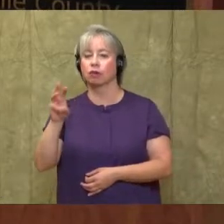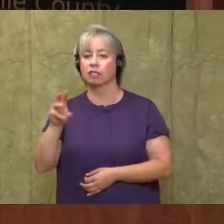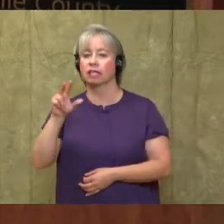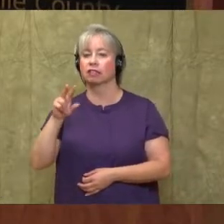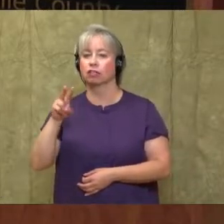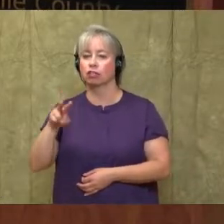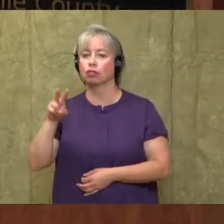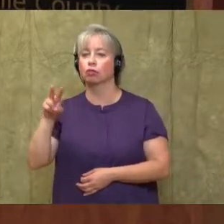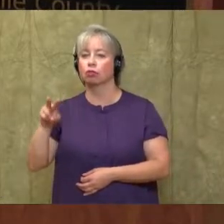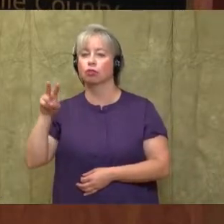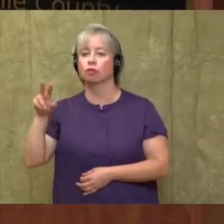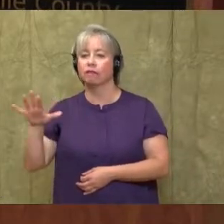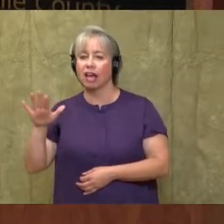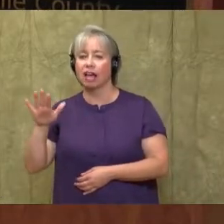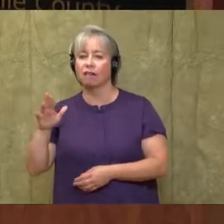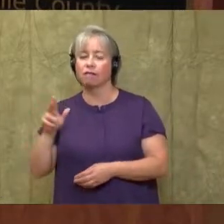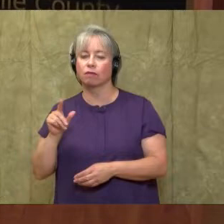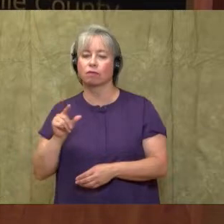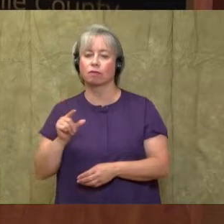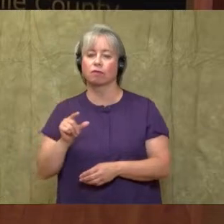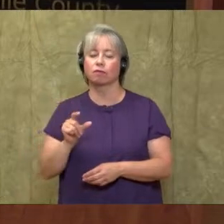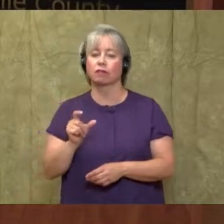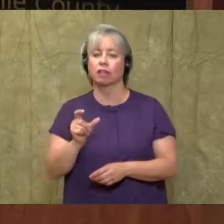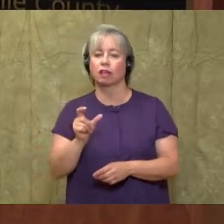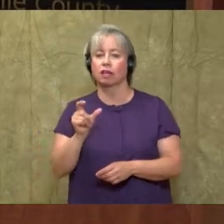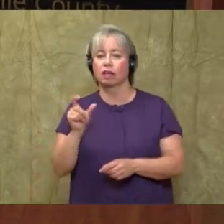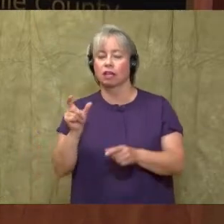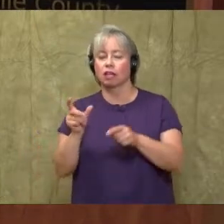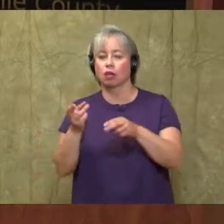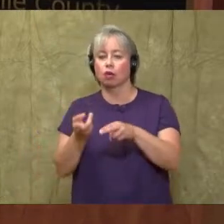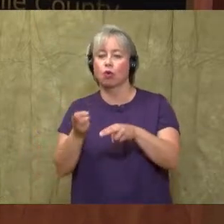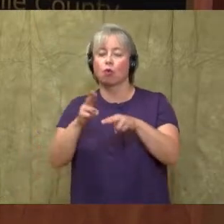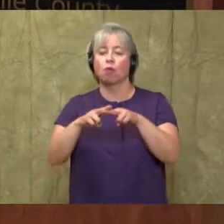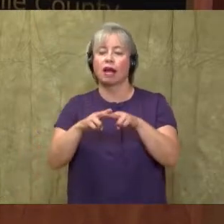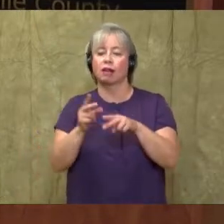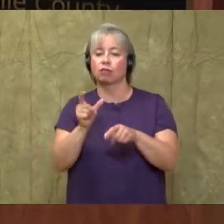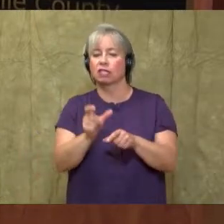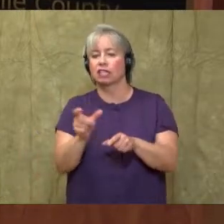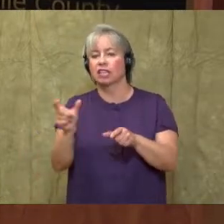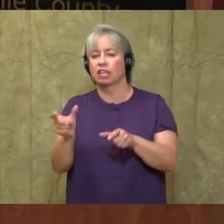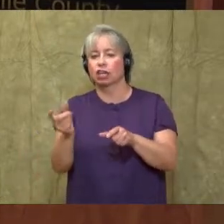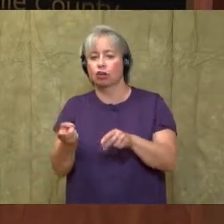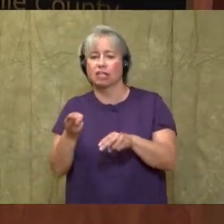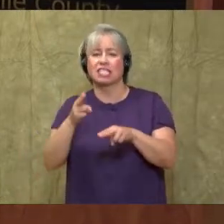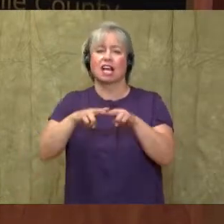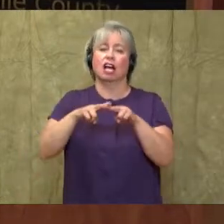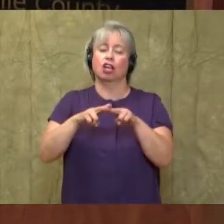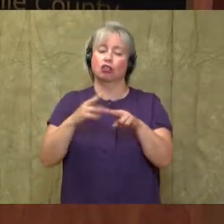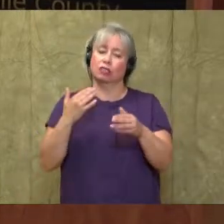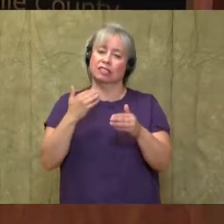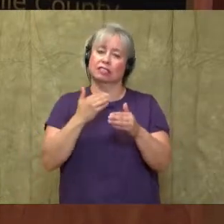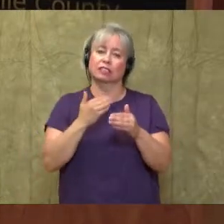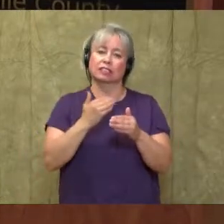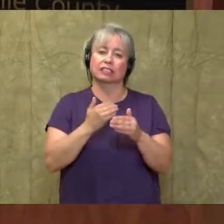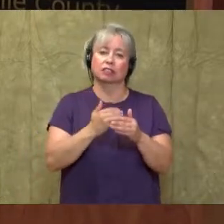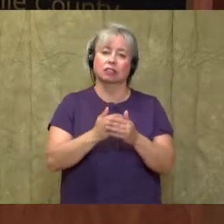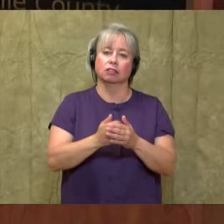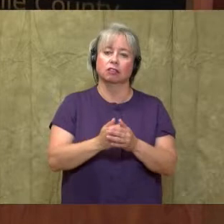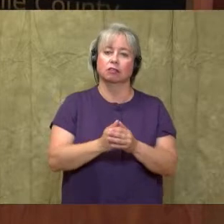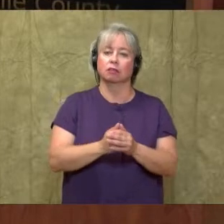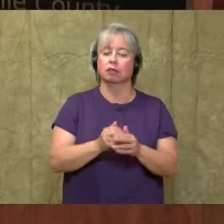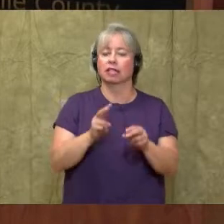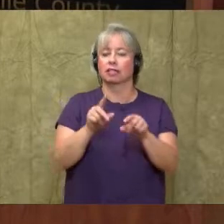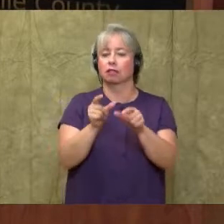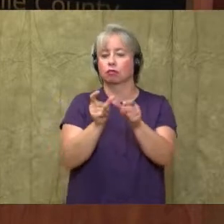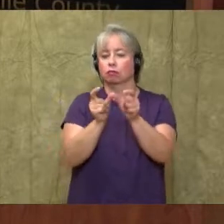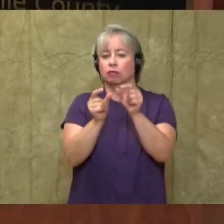8.06225, and it says to round to the nearest hundredth. So coming over here, the nearest hundredth is the second place after the